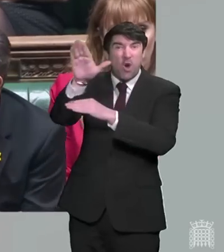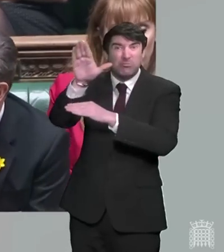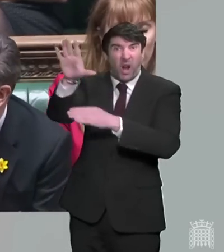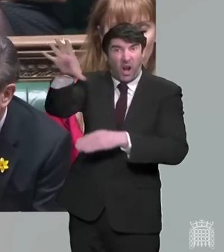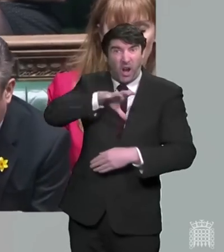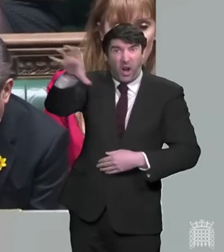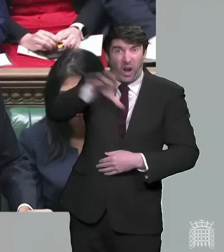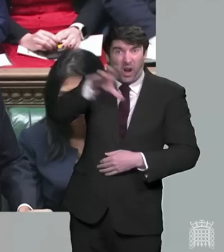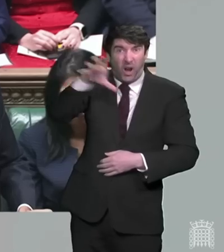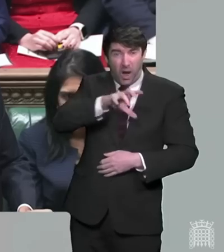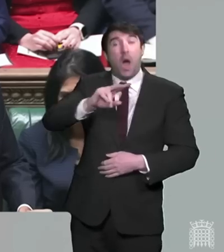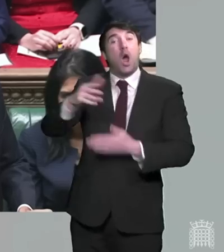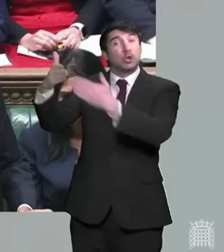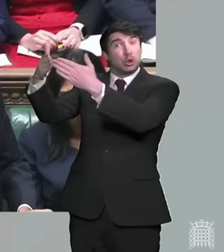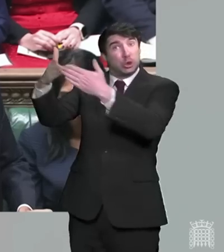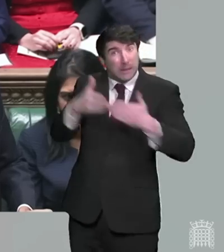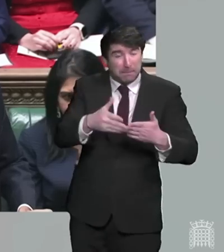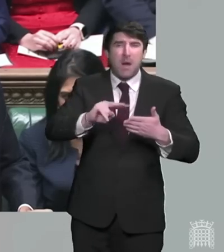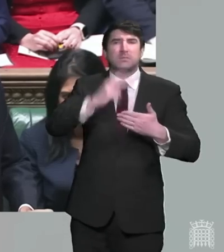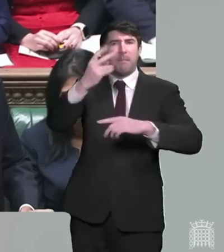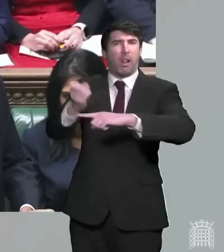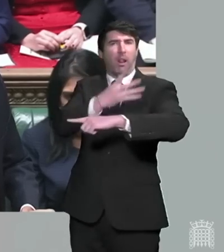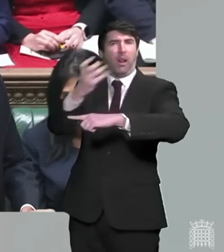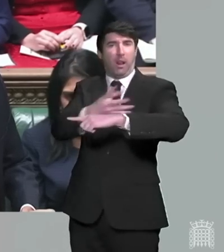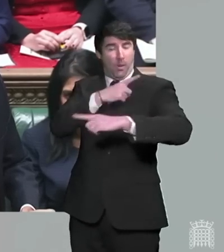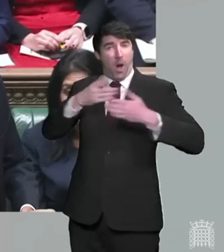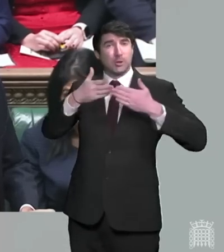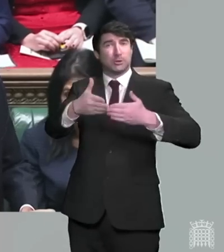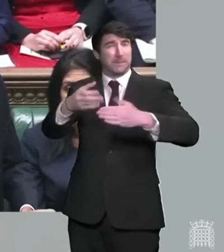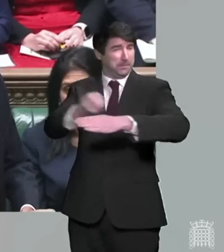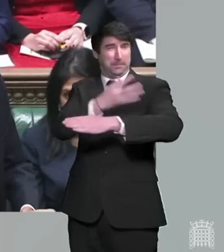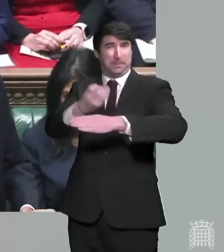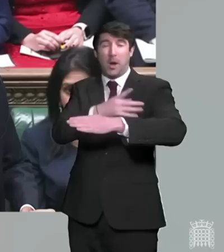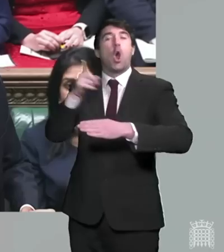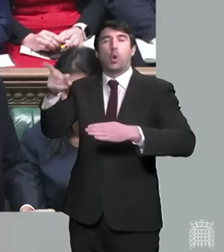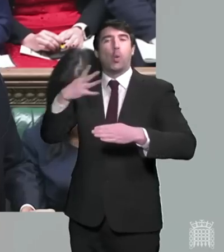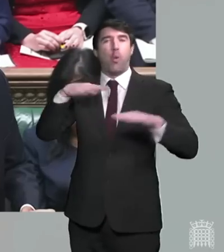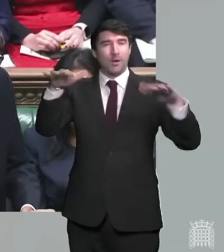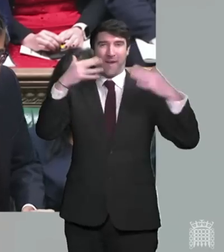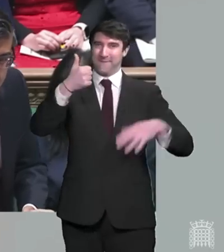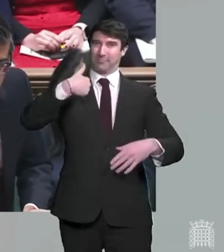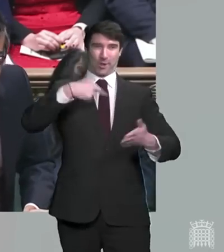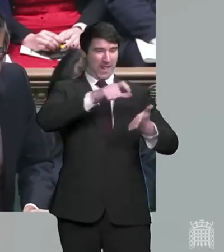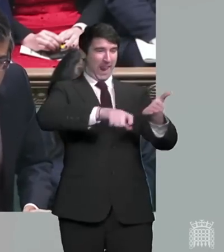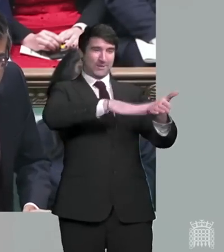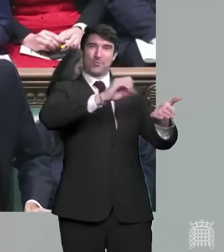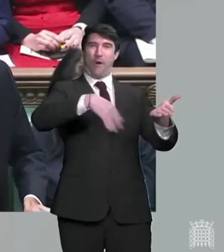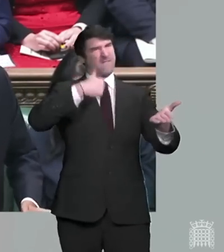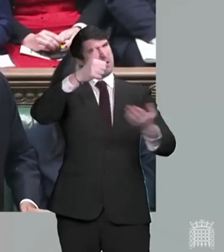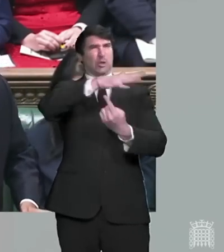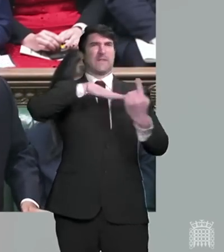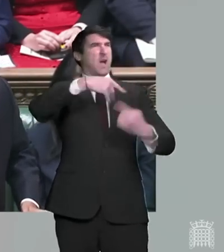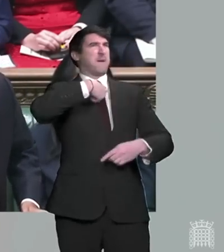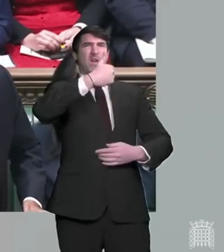with twice the carbon emissions. It's typical political posturing. It's bad for the economy. It's bad for our